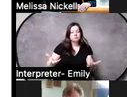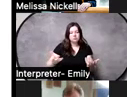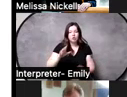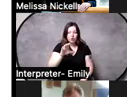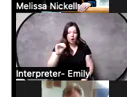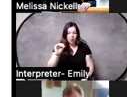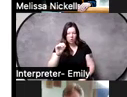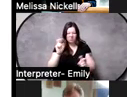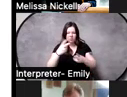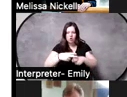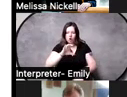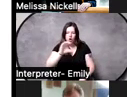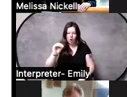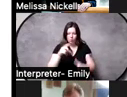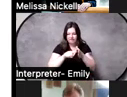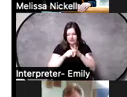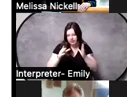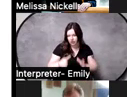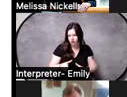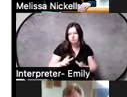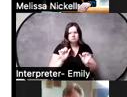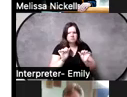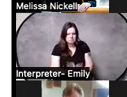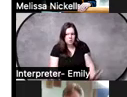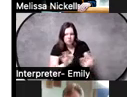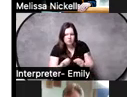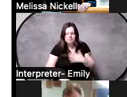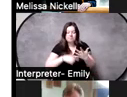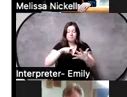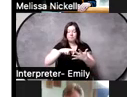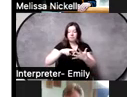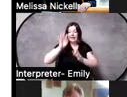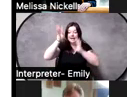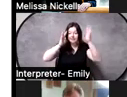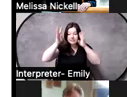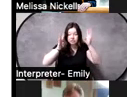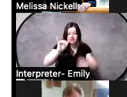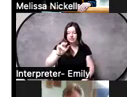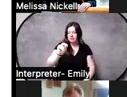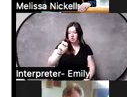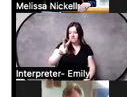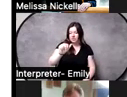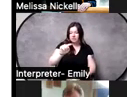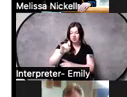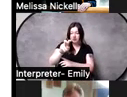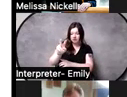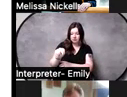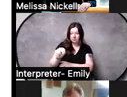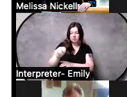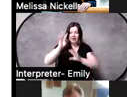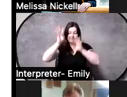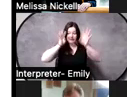be important. Another criteria is innovation. Is your application or your proposed